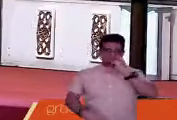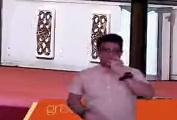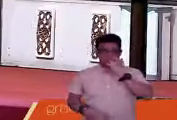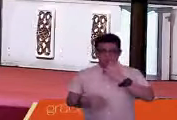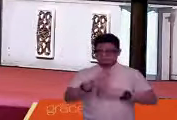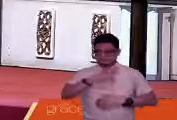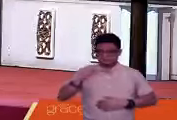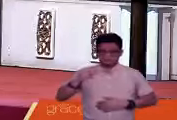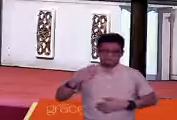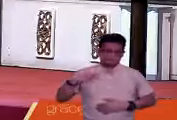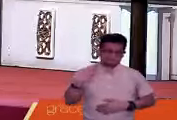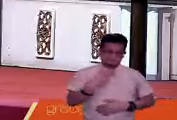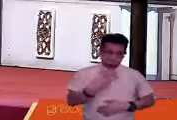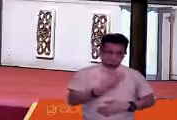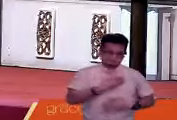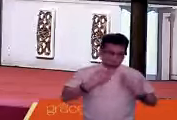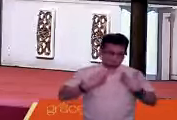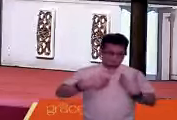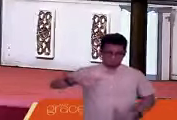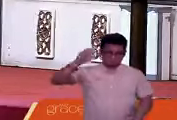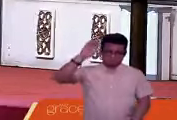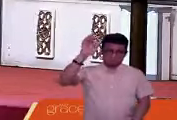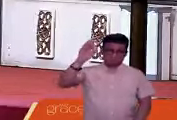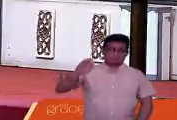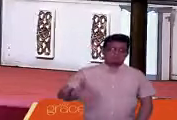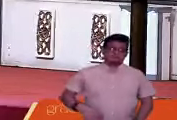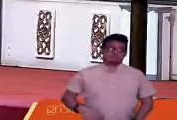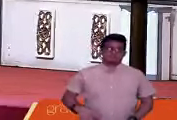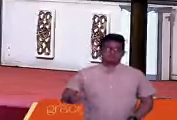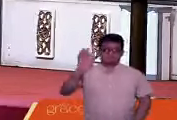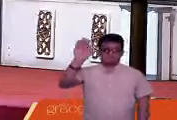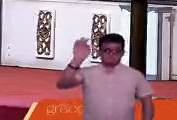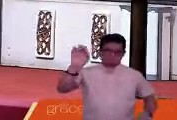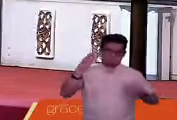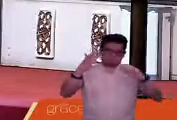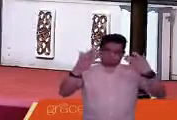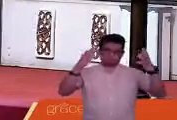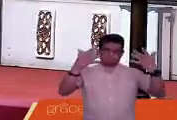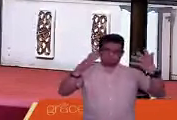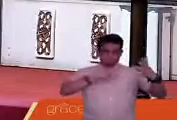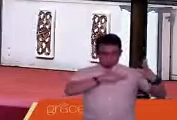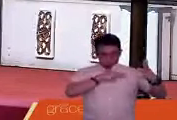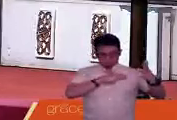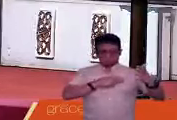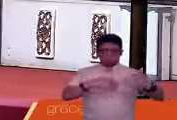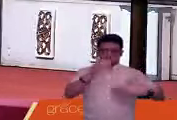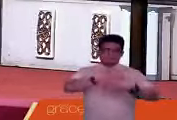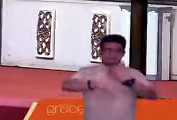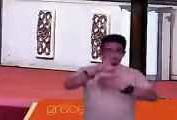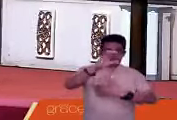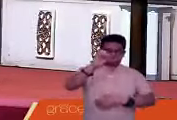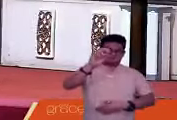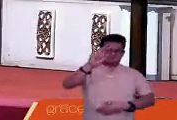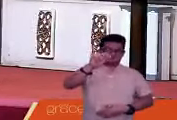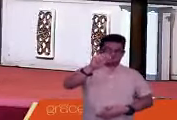And of course, Dr. Feliselda, our missionary to the Congo and Zambia, brother, give a big hand to all my brothers.